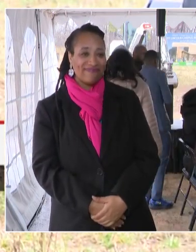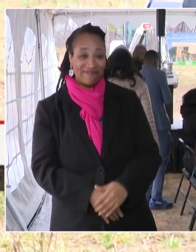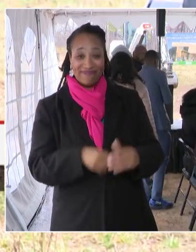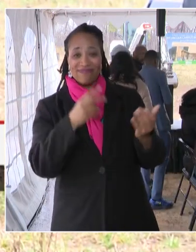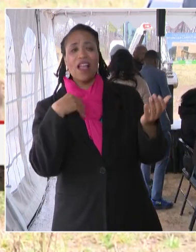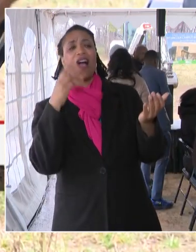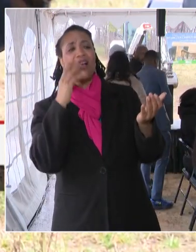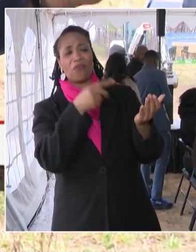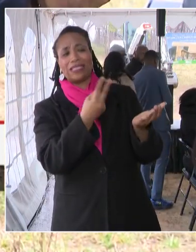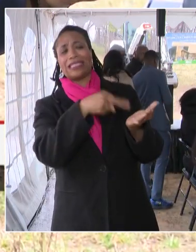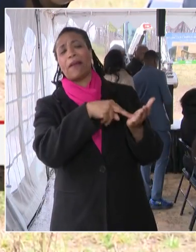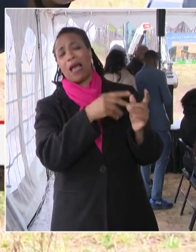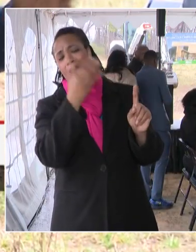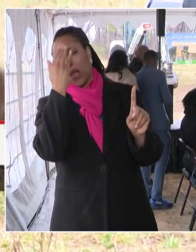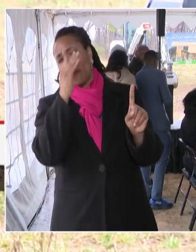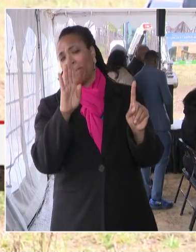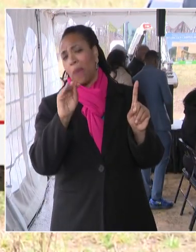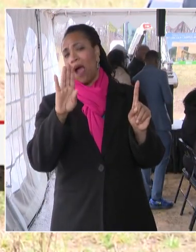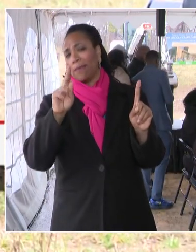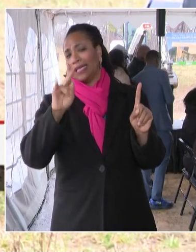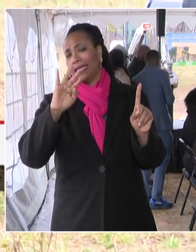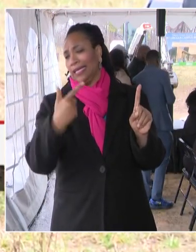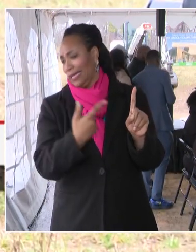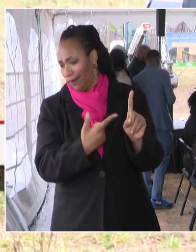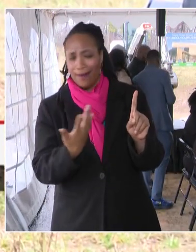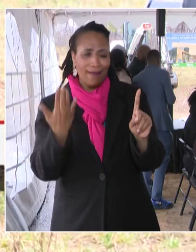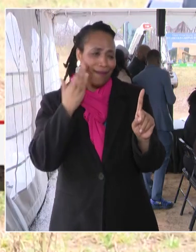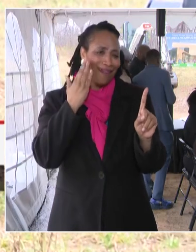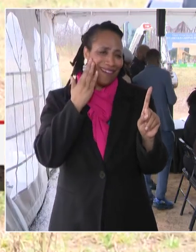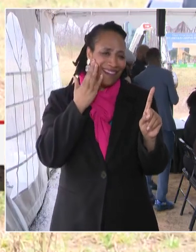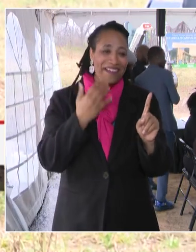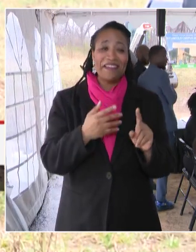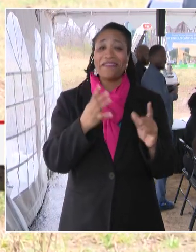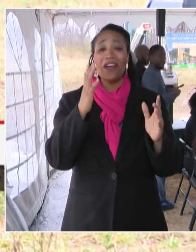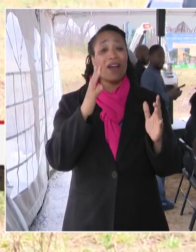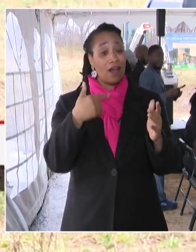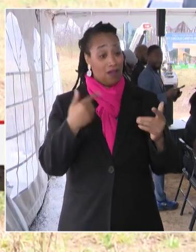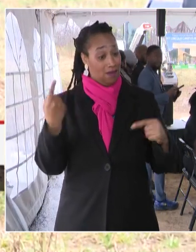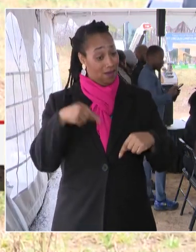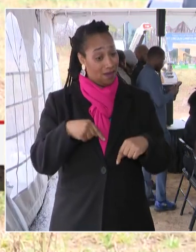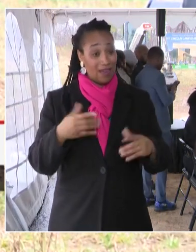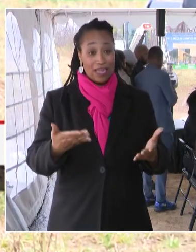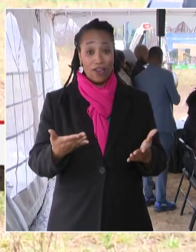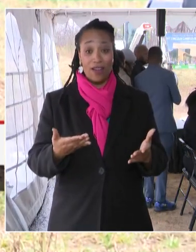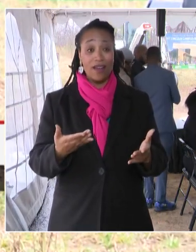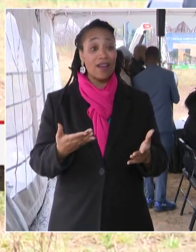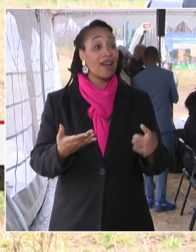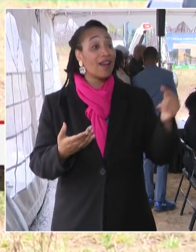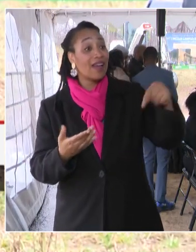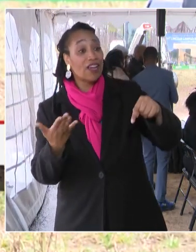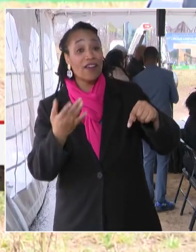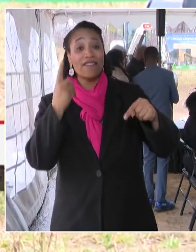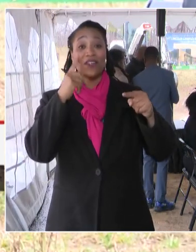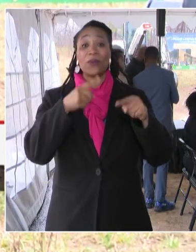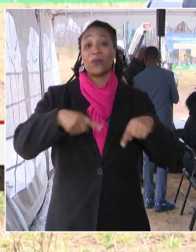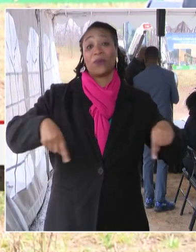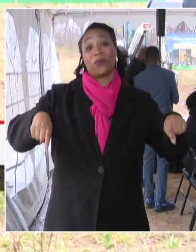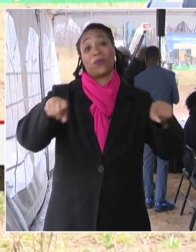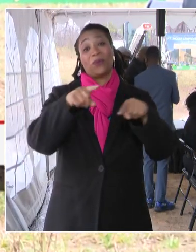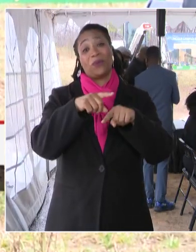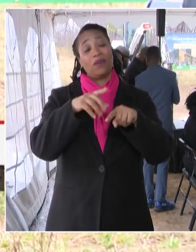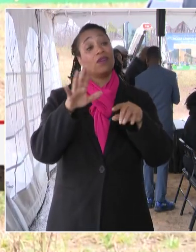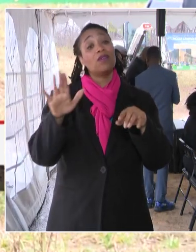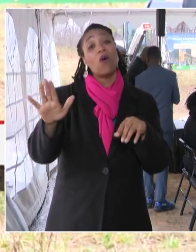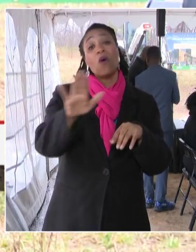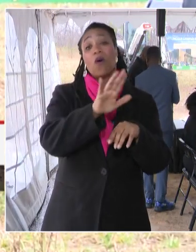We are here because of you. We thank you for your tireless advocacy on behalf of all of our